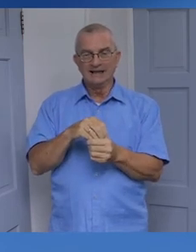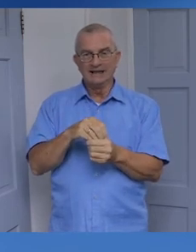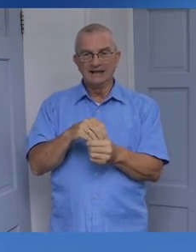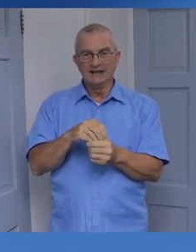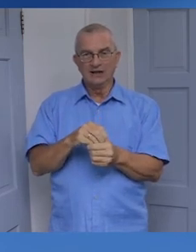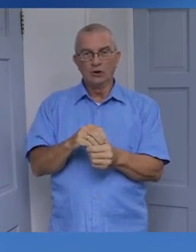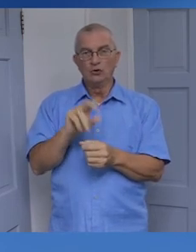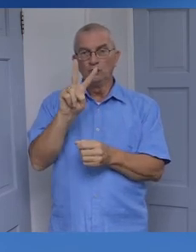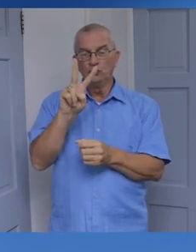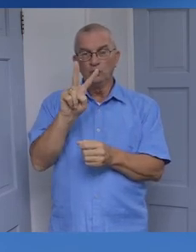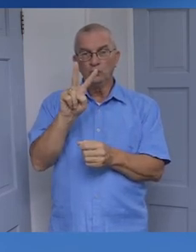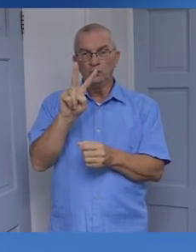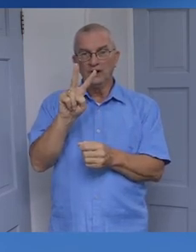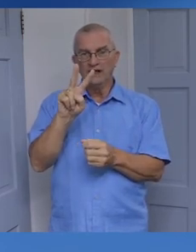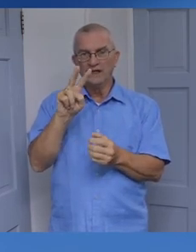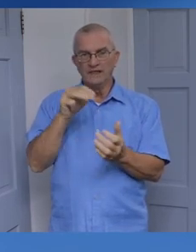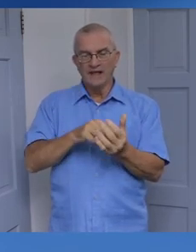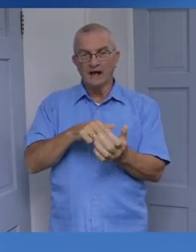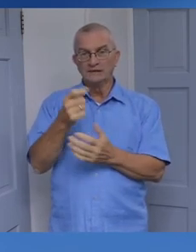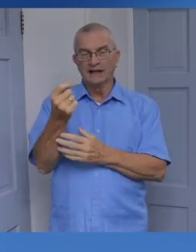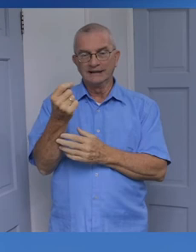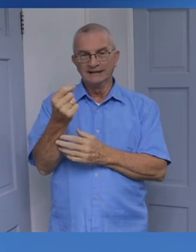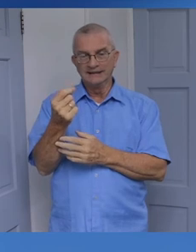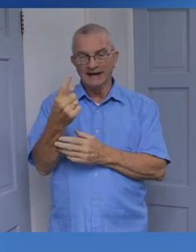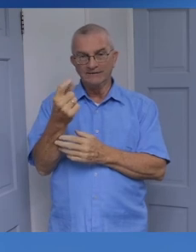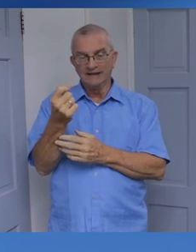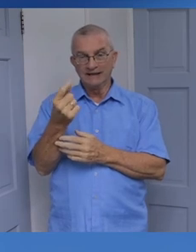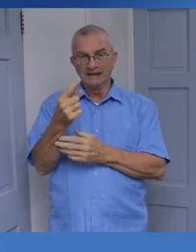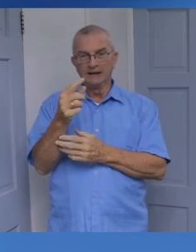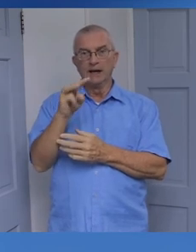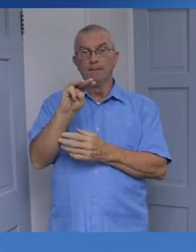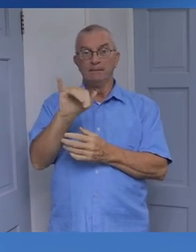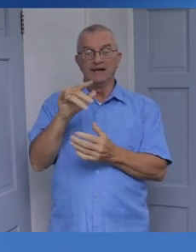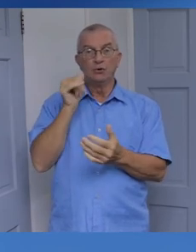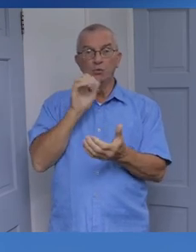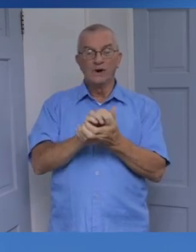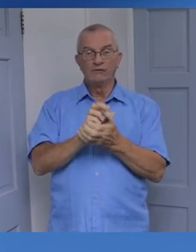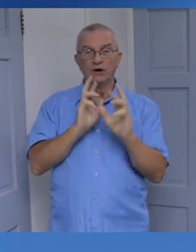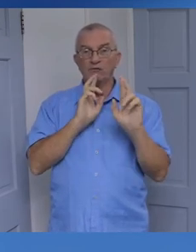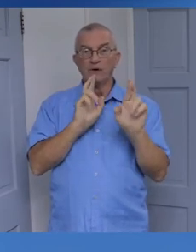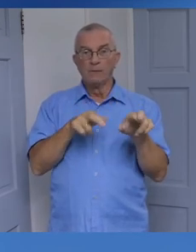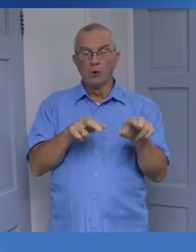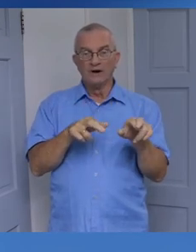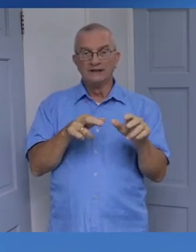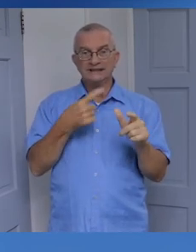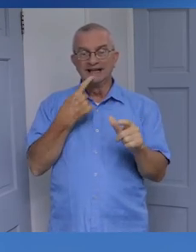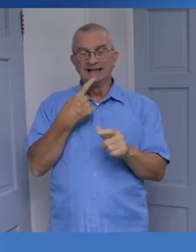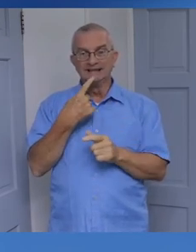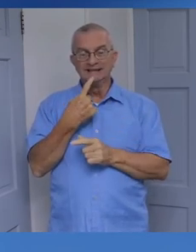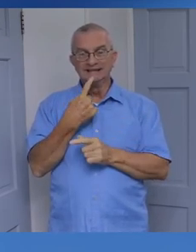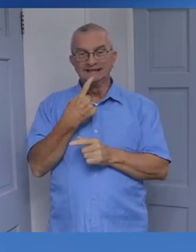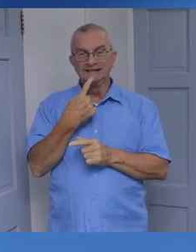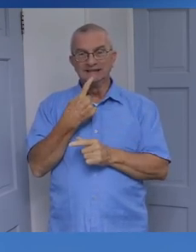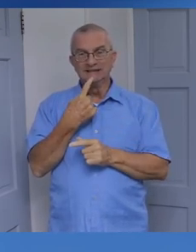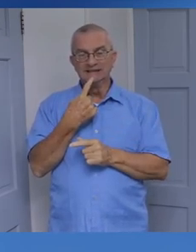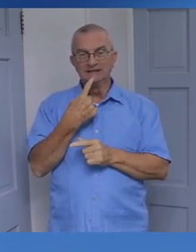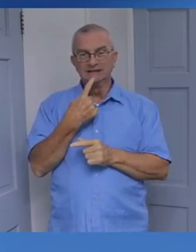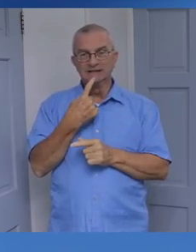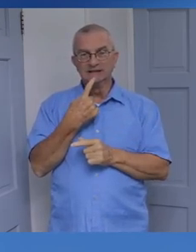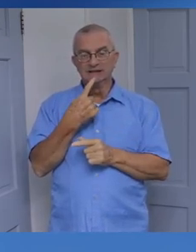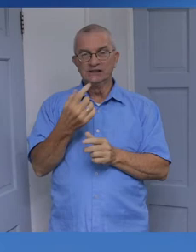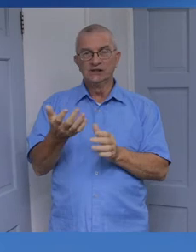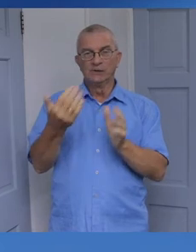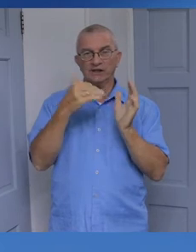of the World's Midwifery Report that states, the returns on investment on midwives is a